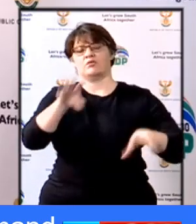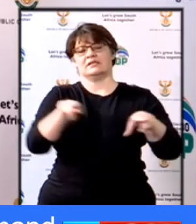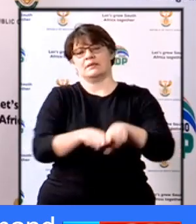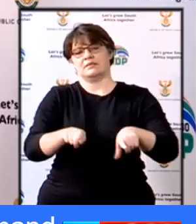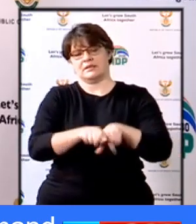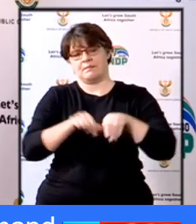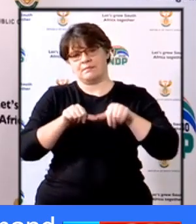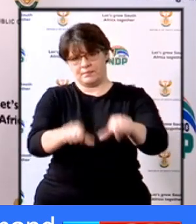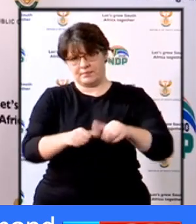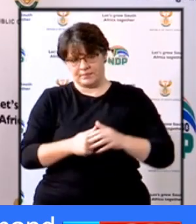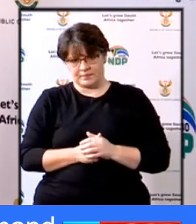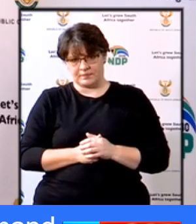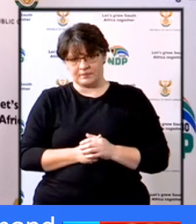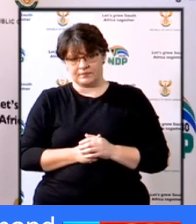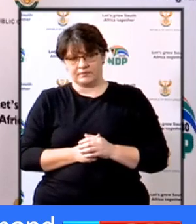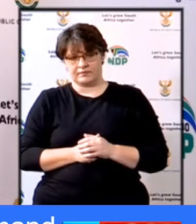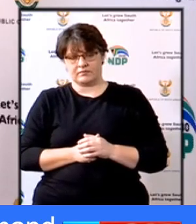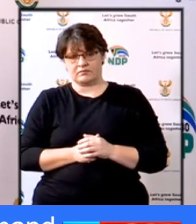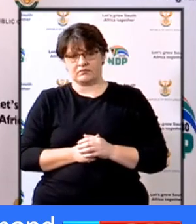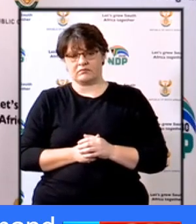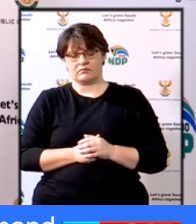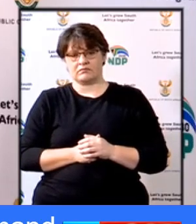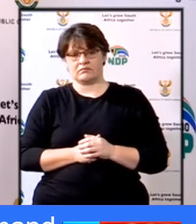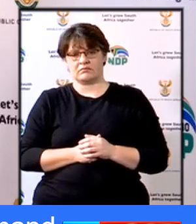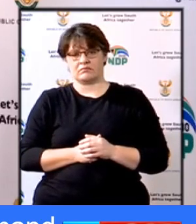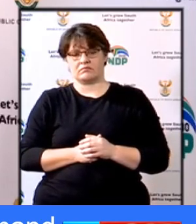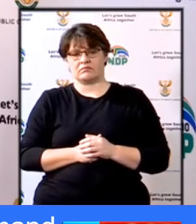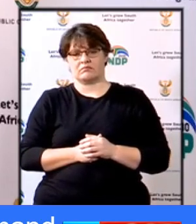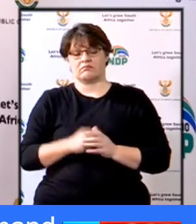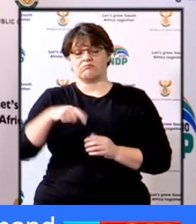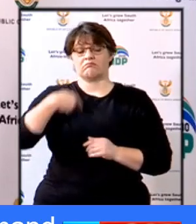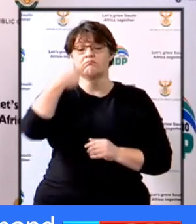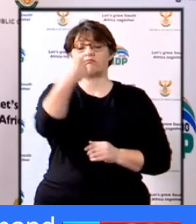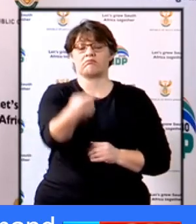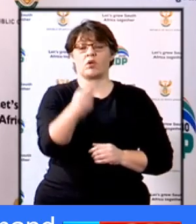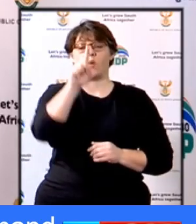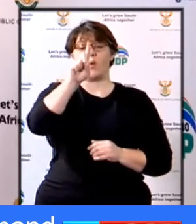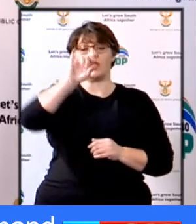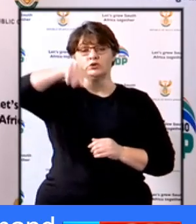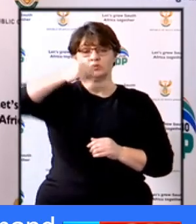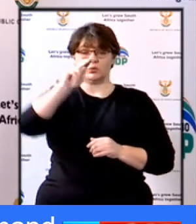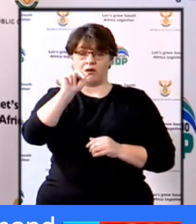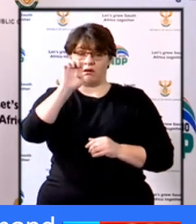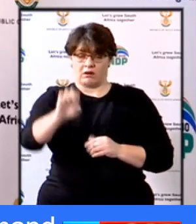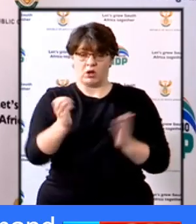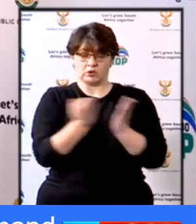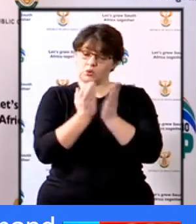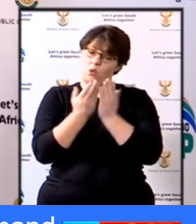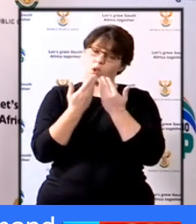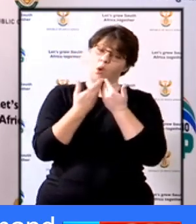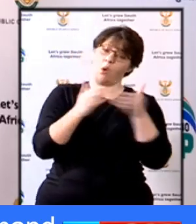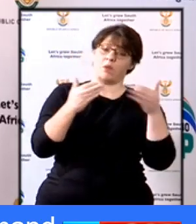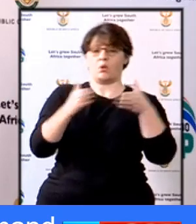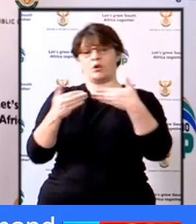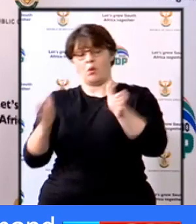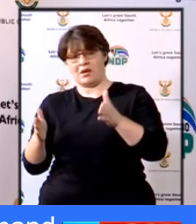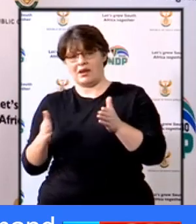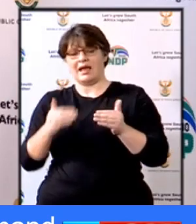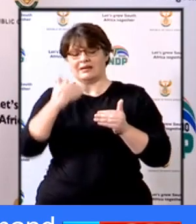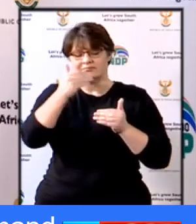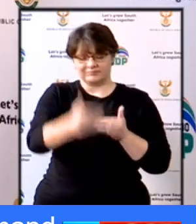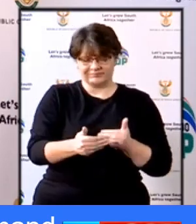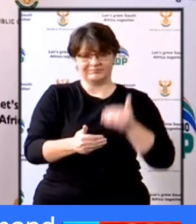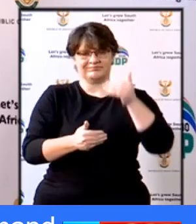Given that schools will open in a phased approach, there will also be